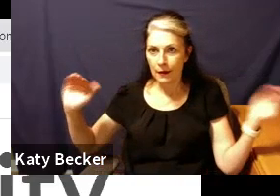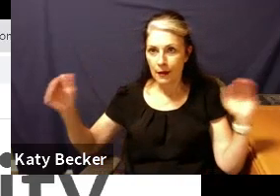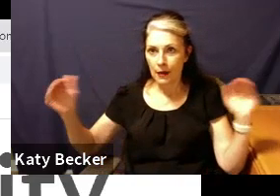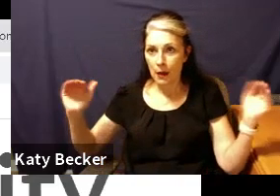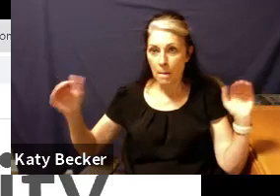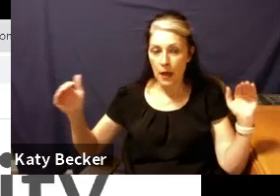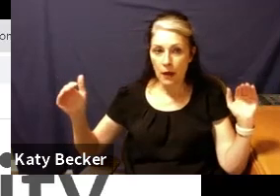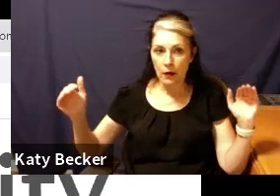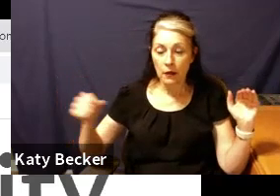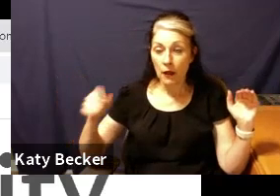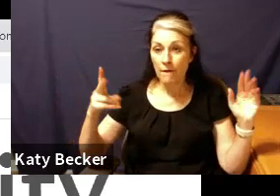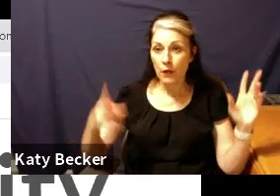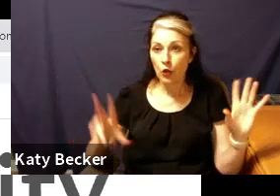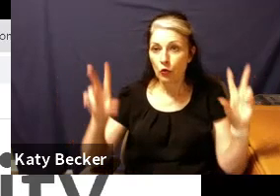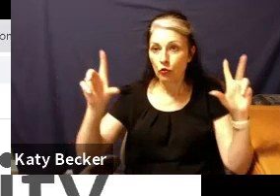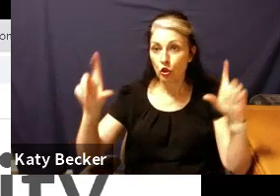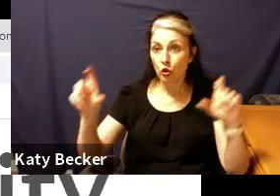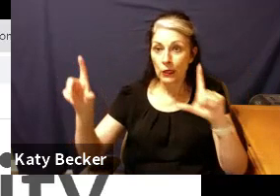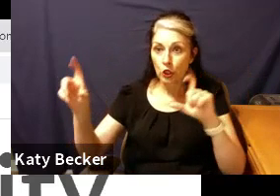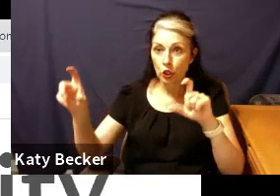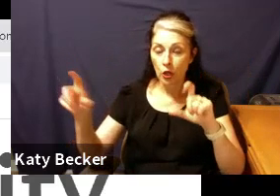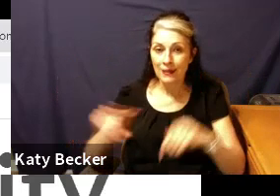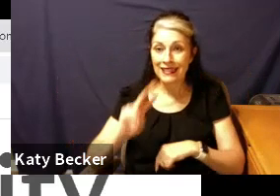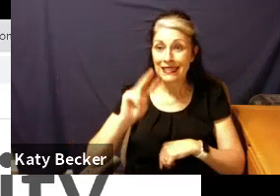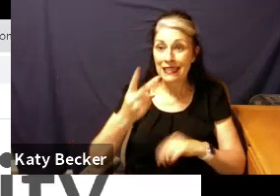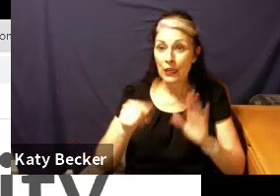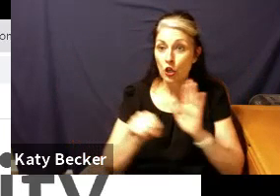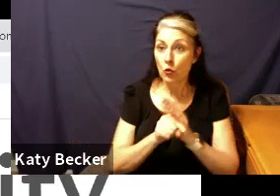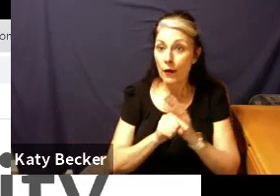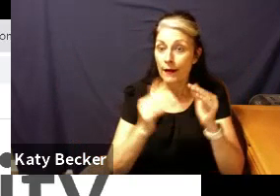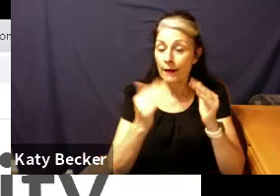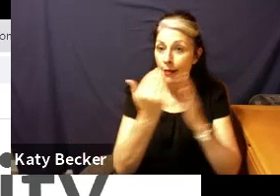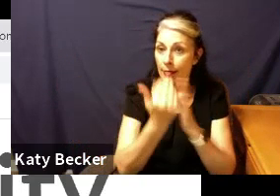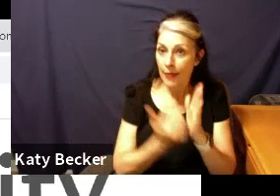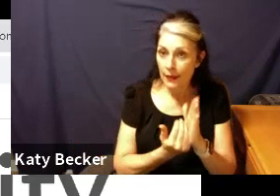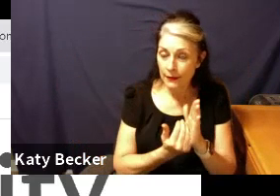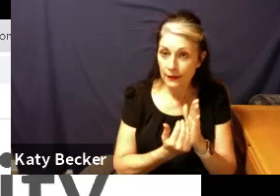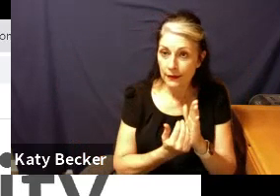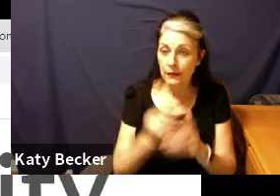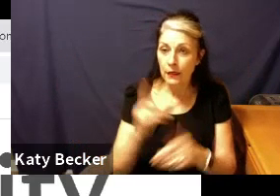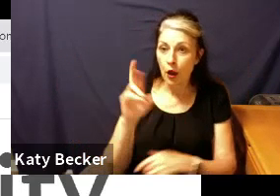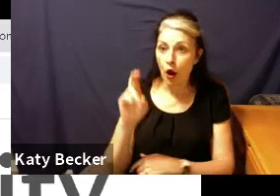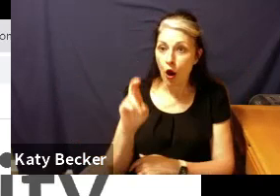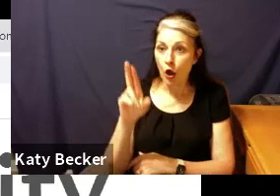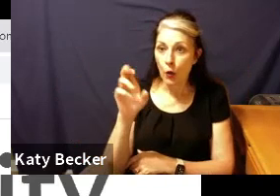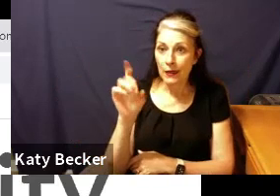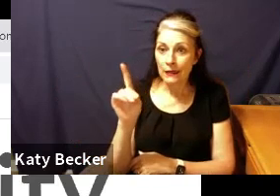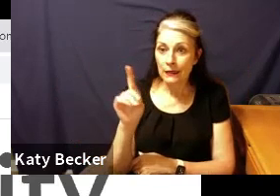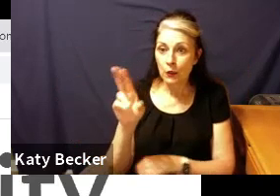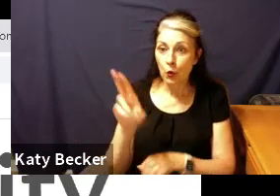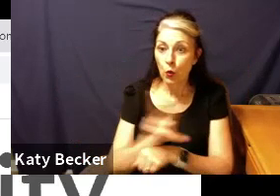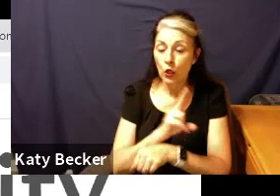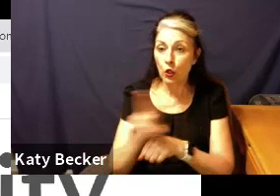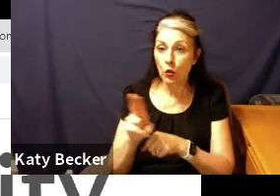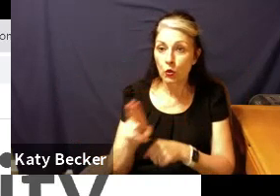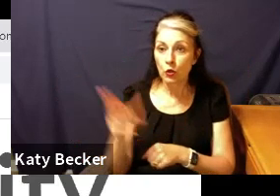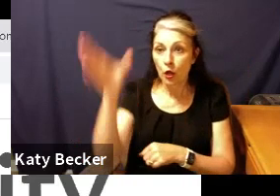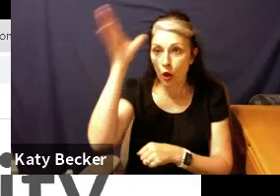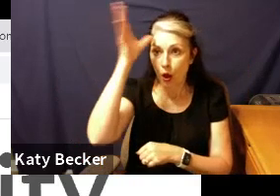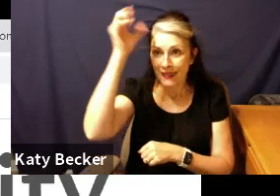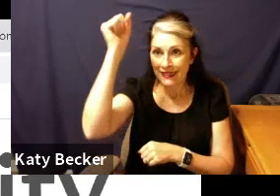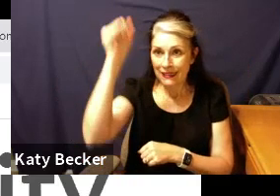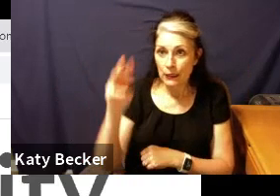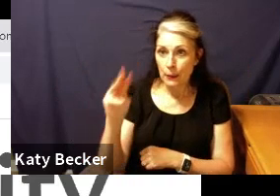of screenshots from a second grade lesson. Here in RUSD, we utilized Commonsense